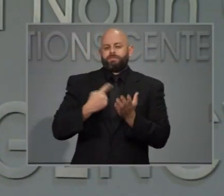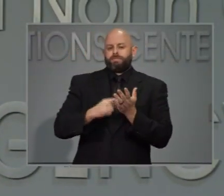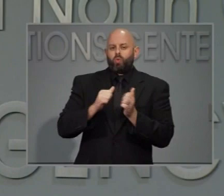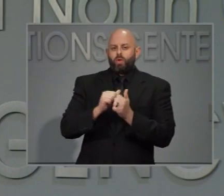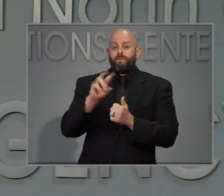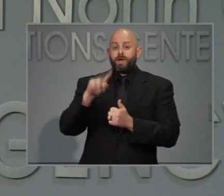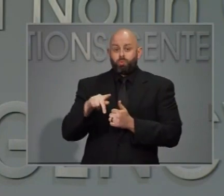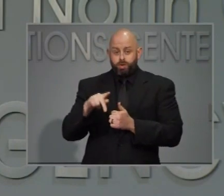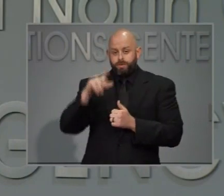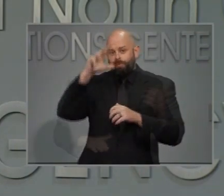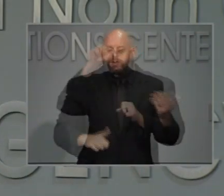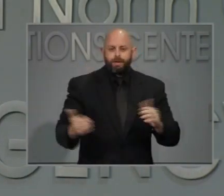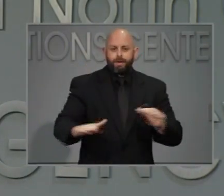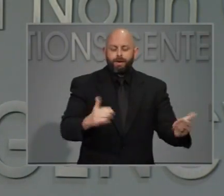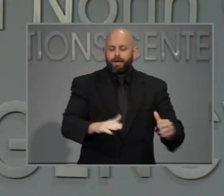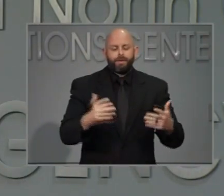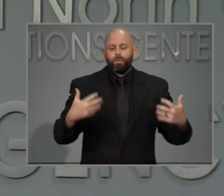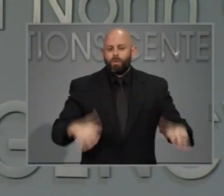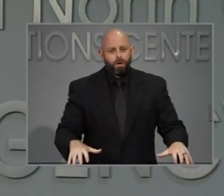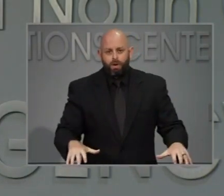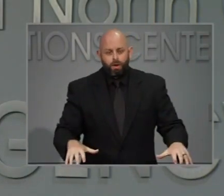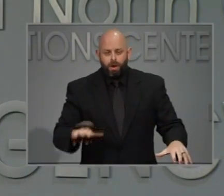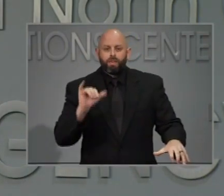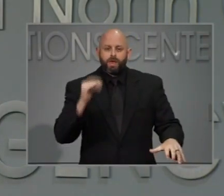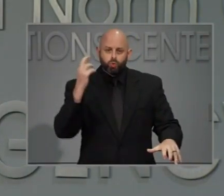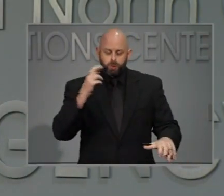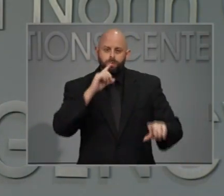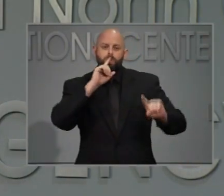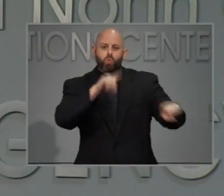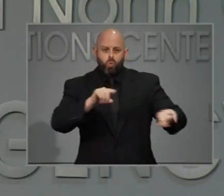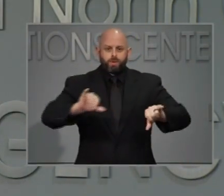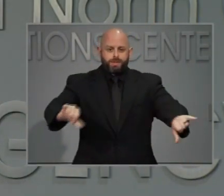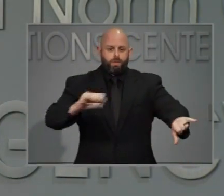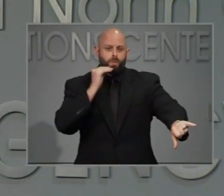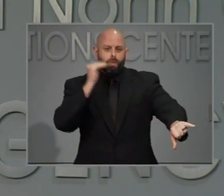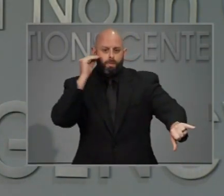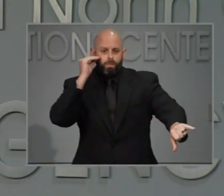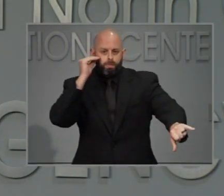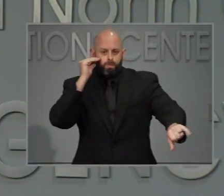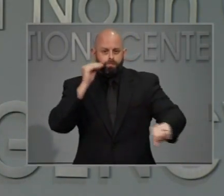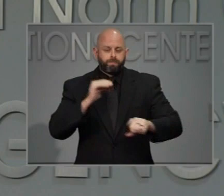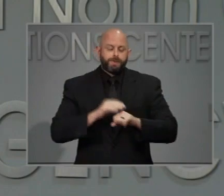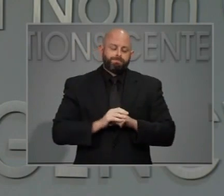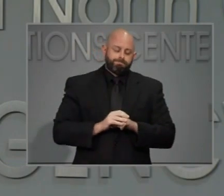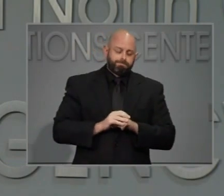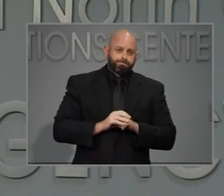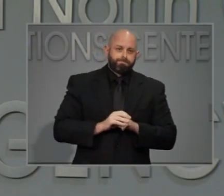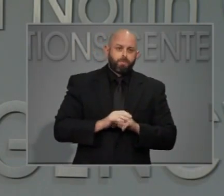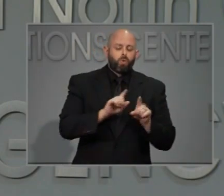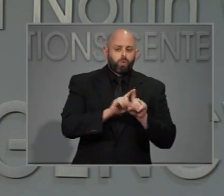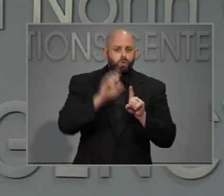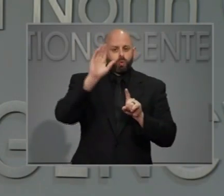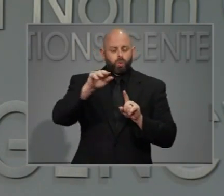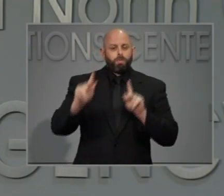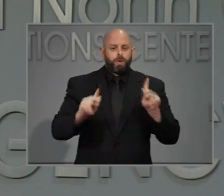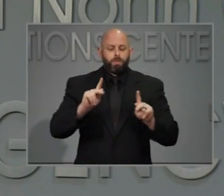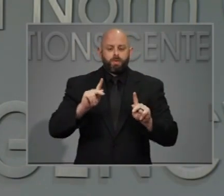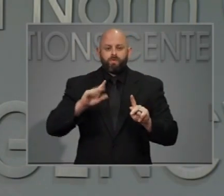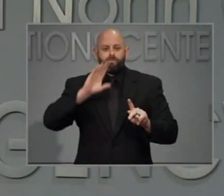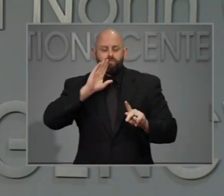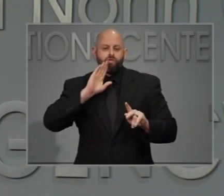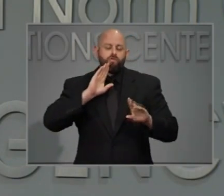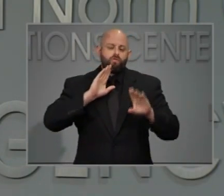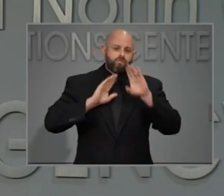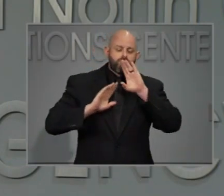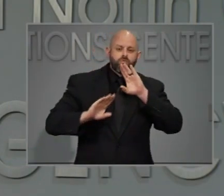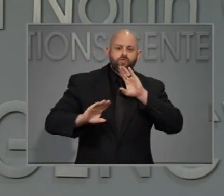through May 15th. I also know how frustrated and anxious people are about